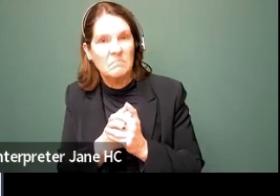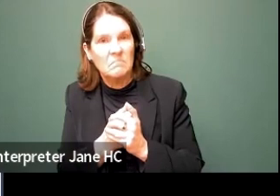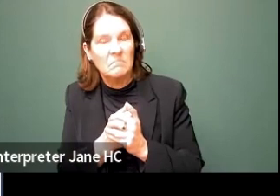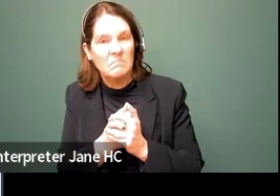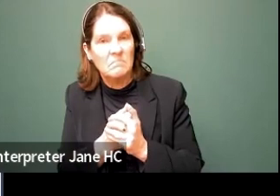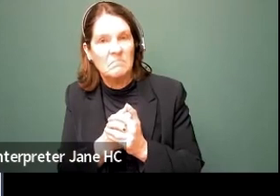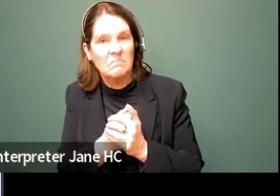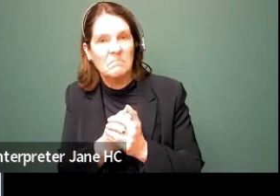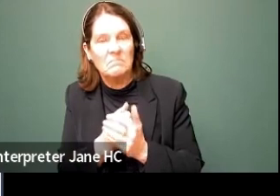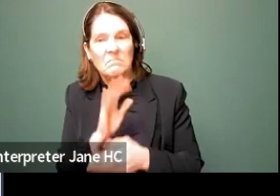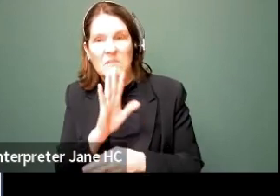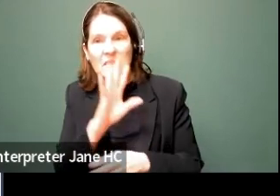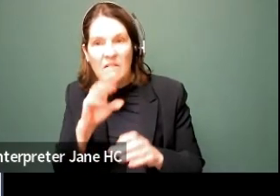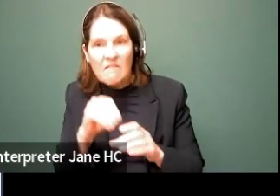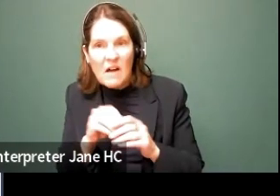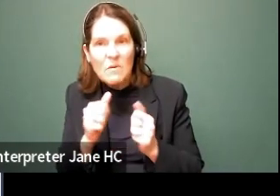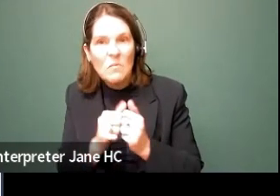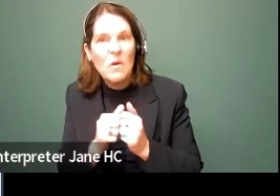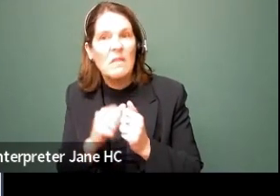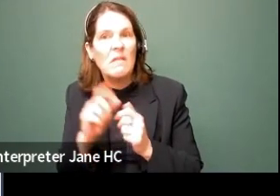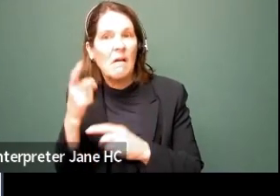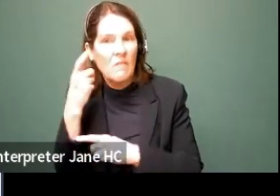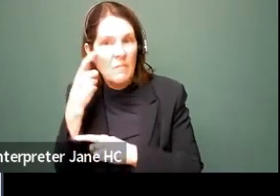his involvement with local government.